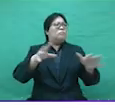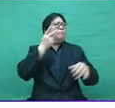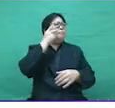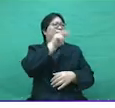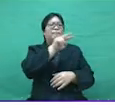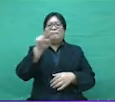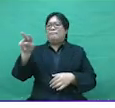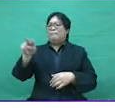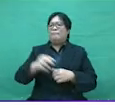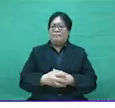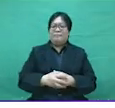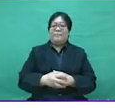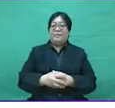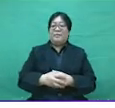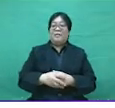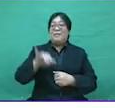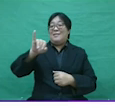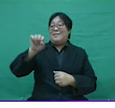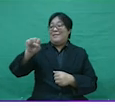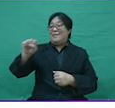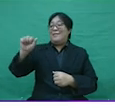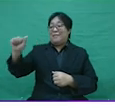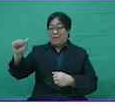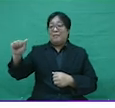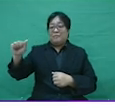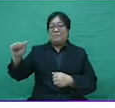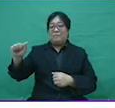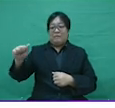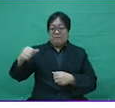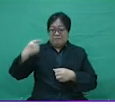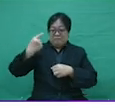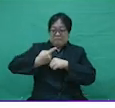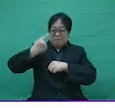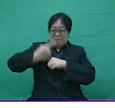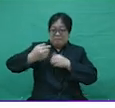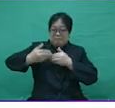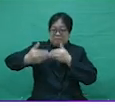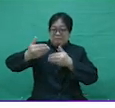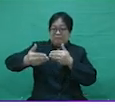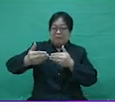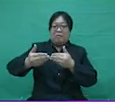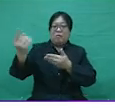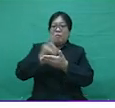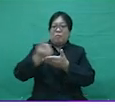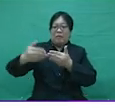seen at ISSA was within days and weeks, a